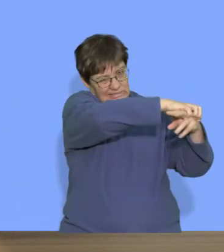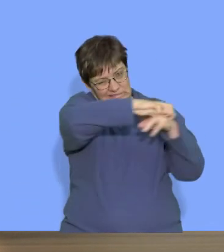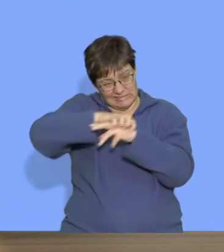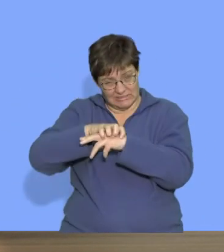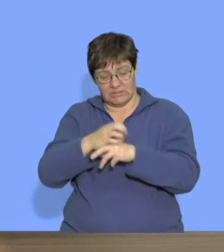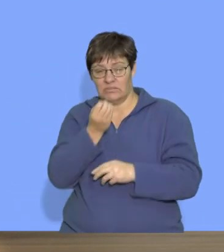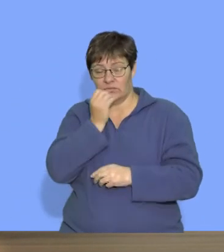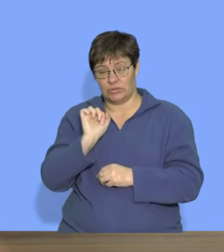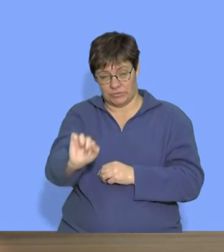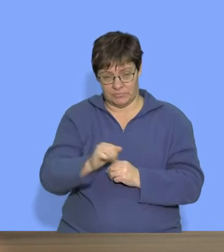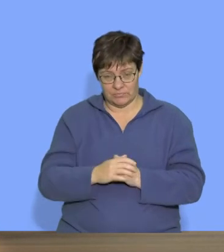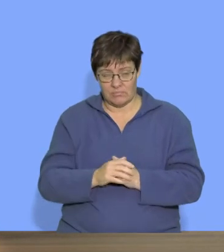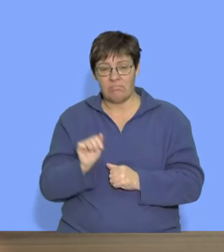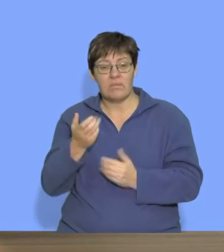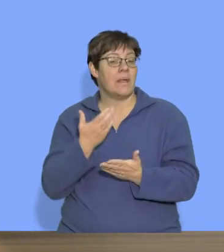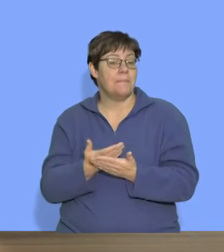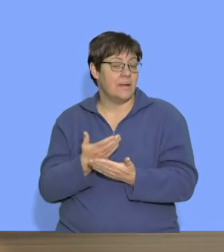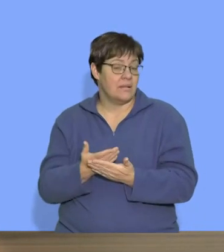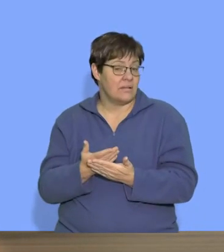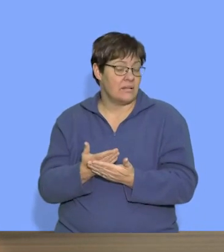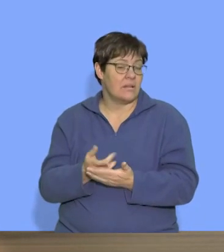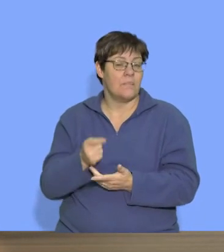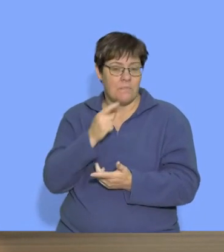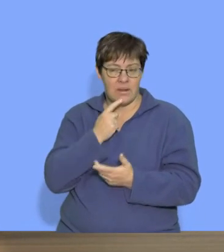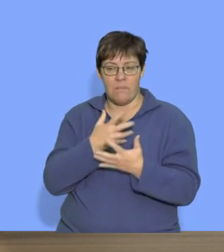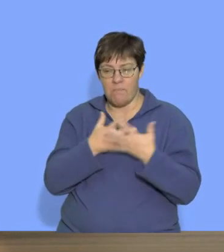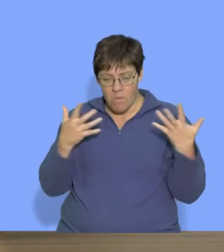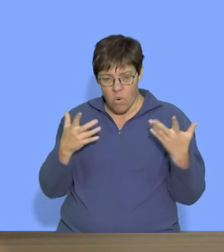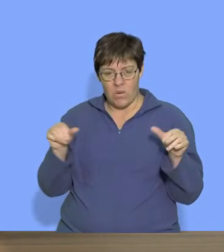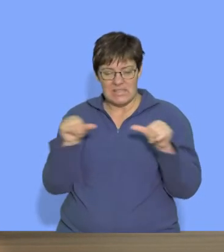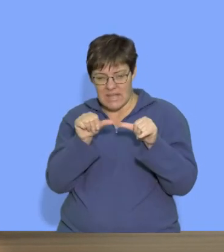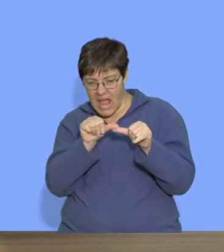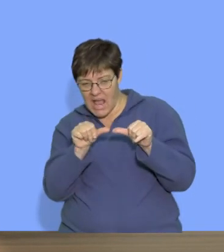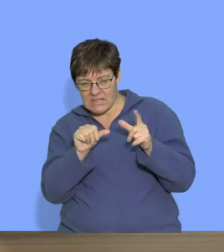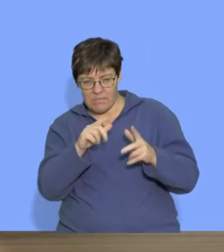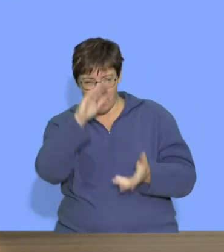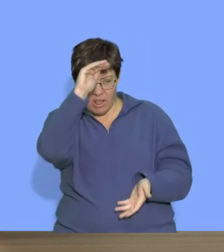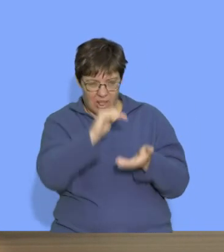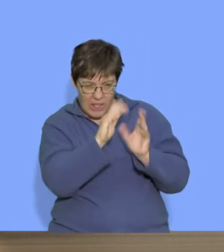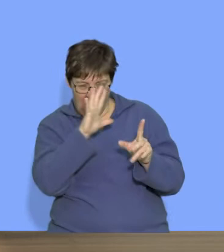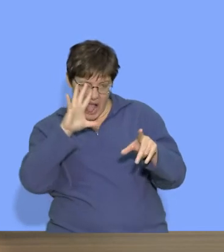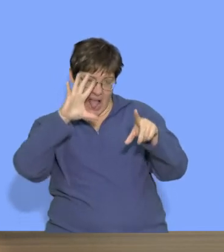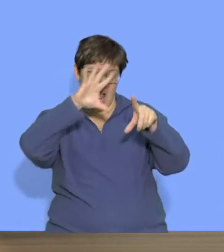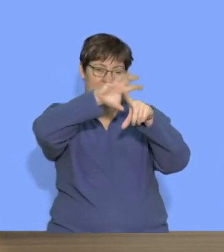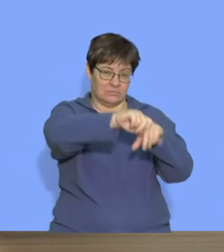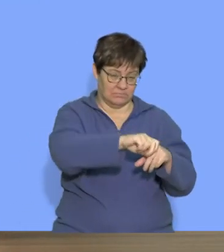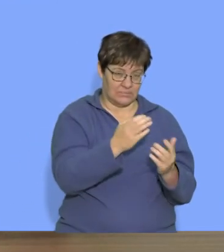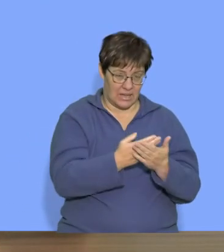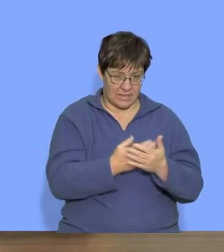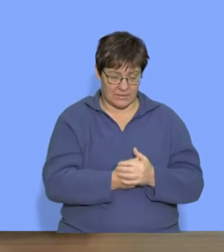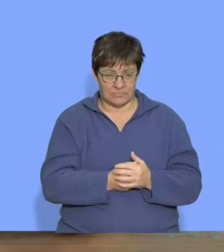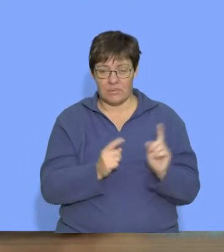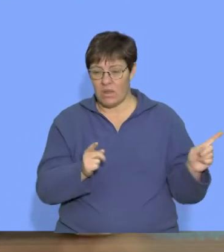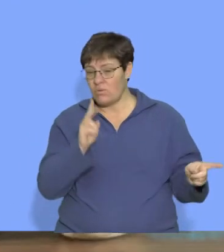grip onto their prey. And this ability allows for greater size of prey to be consumed.